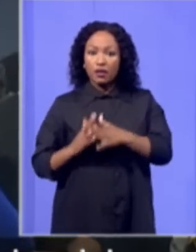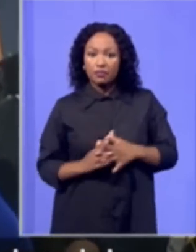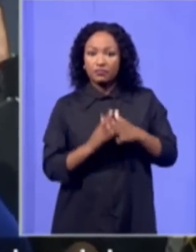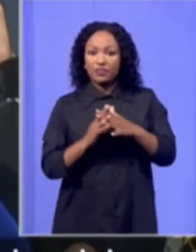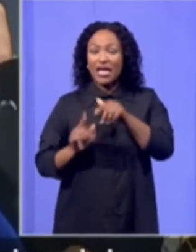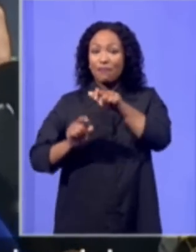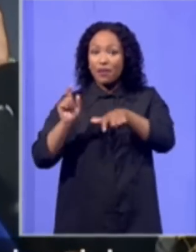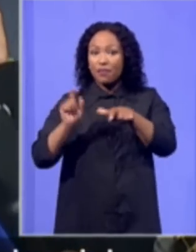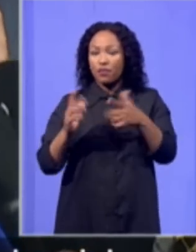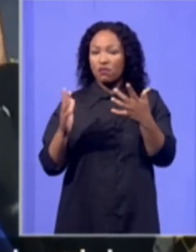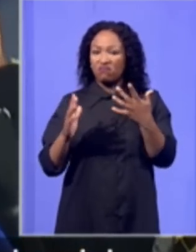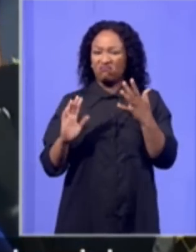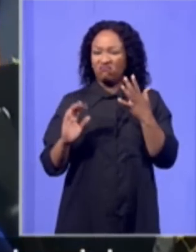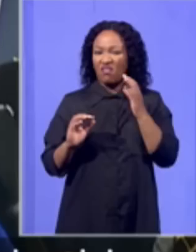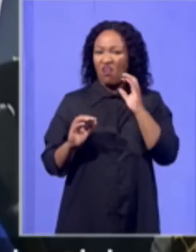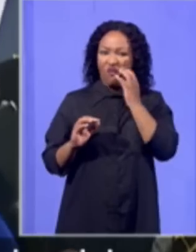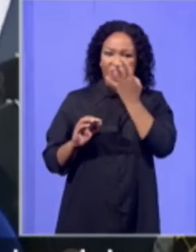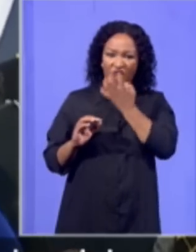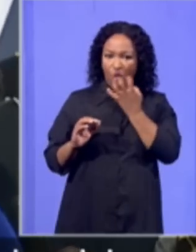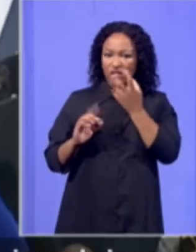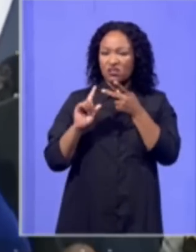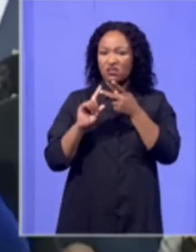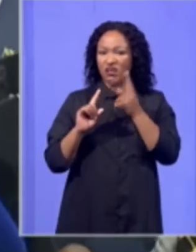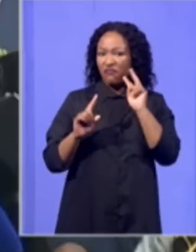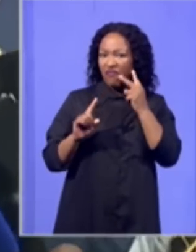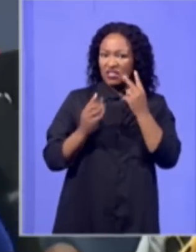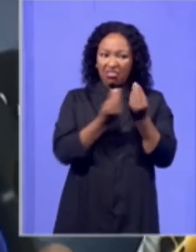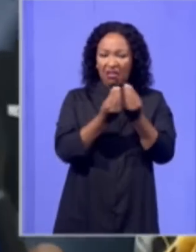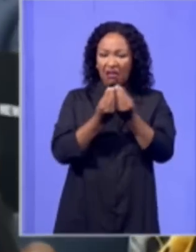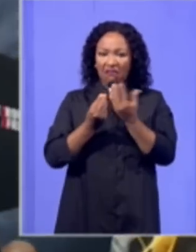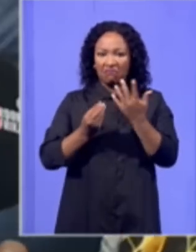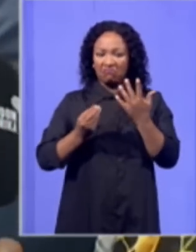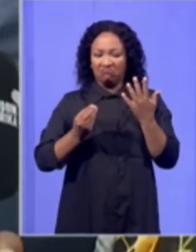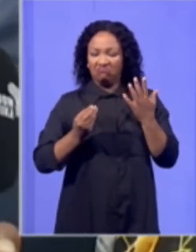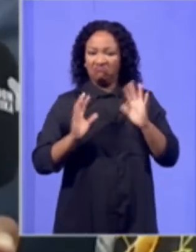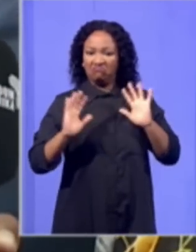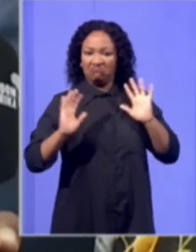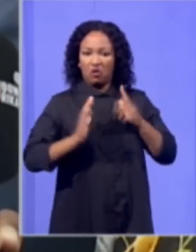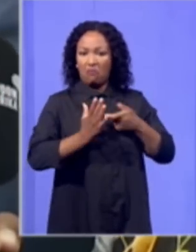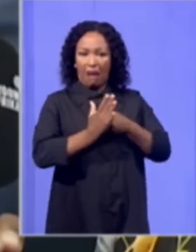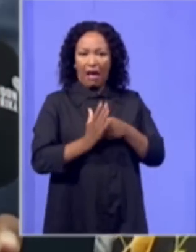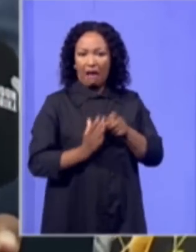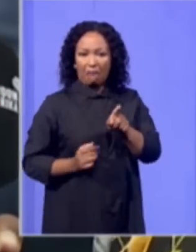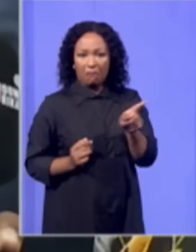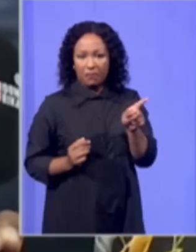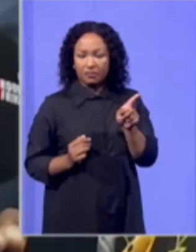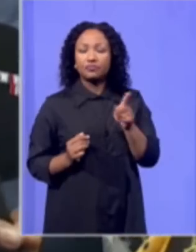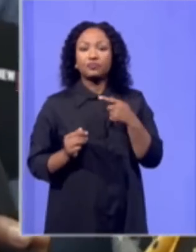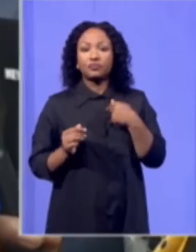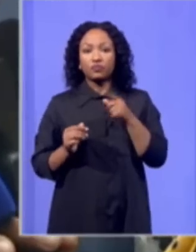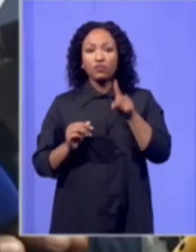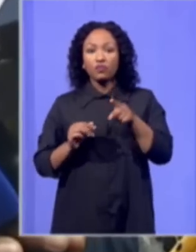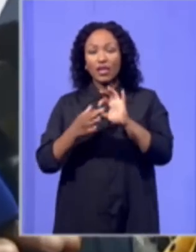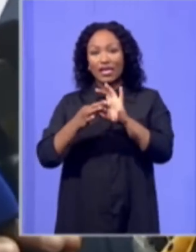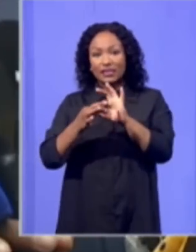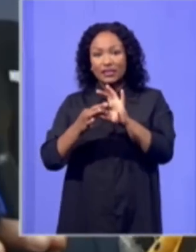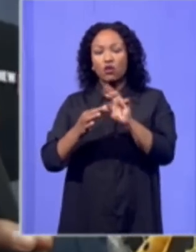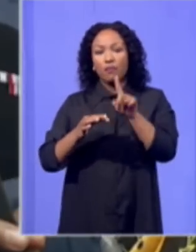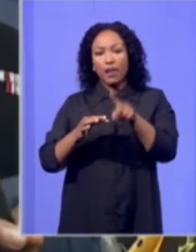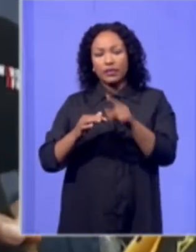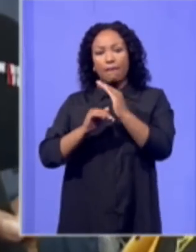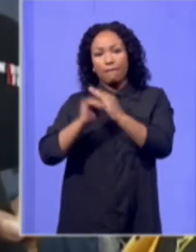did not eat our fruit and did not touch our goods. And so we have this relationship that we must reset and we must